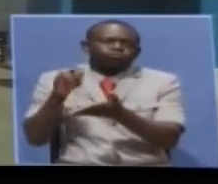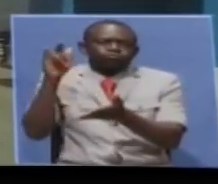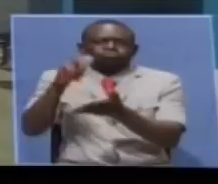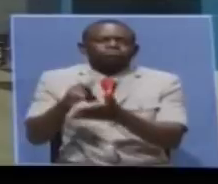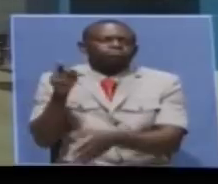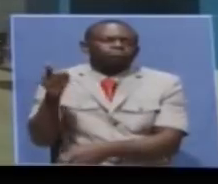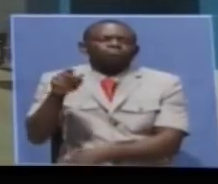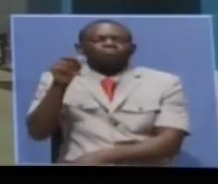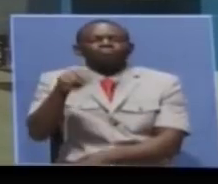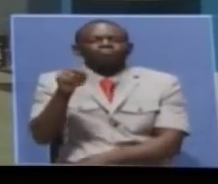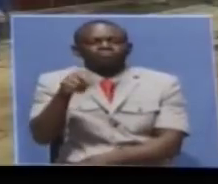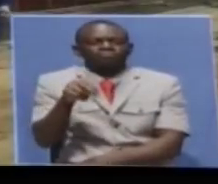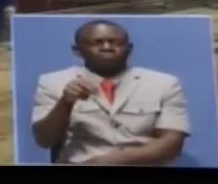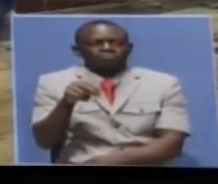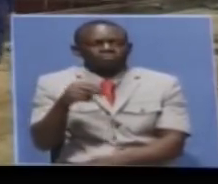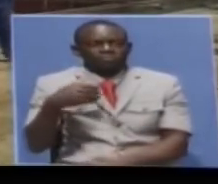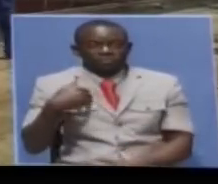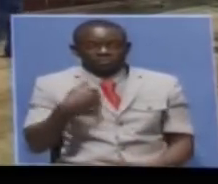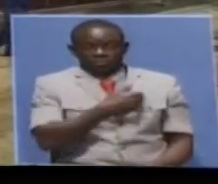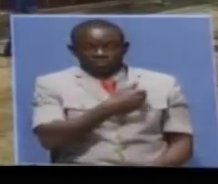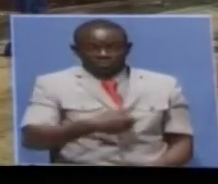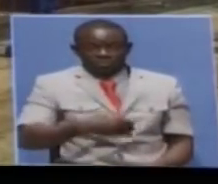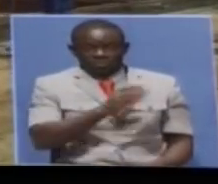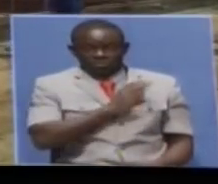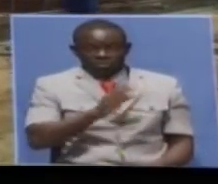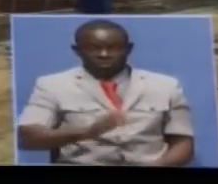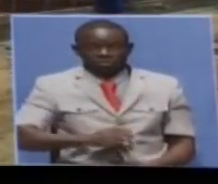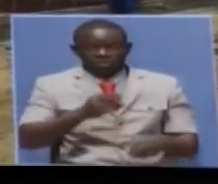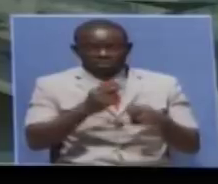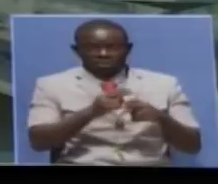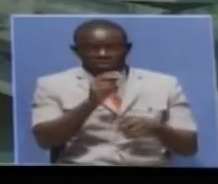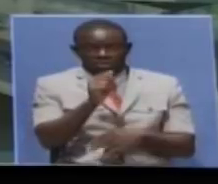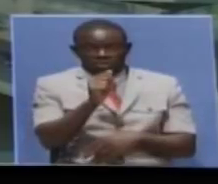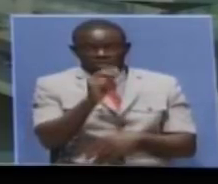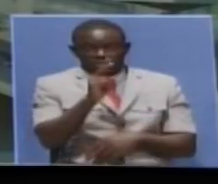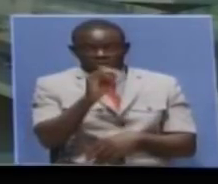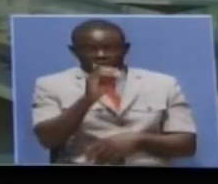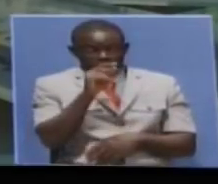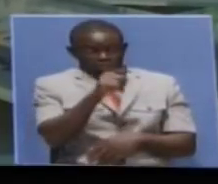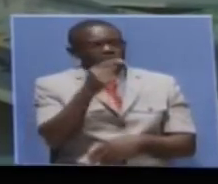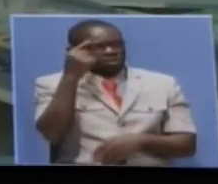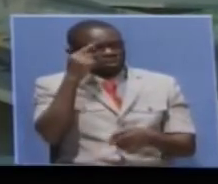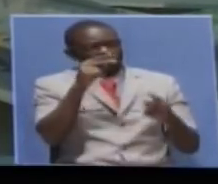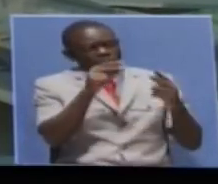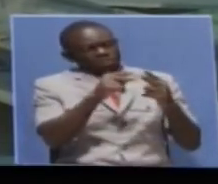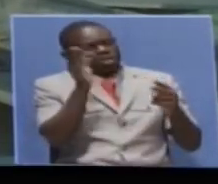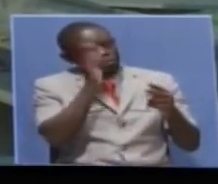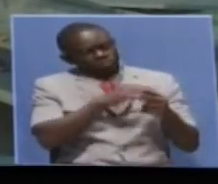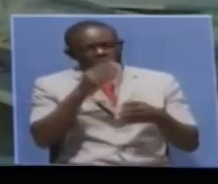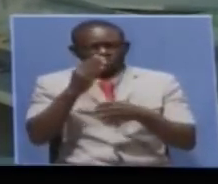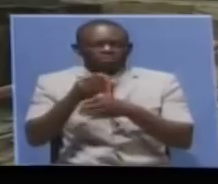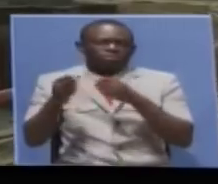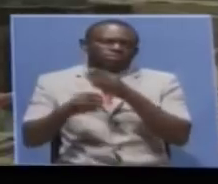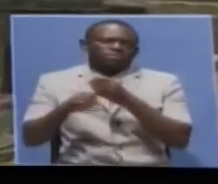AVIC International has been engaged to construct the multi-million-dollar modern airport. The first phase will gobble